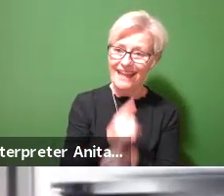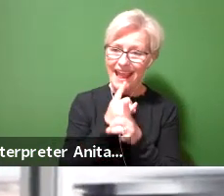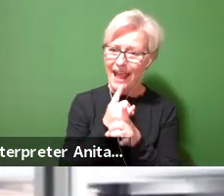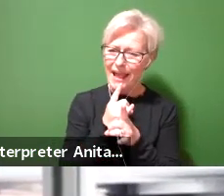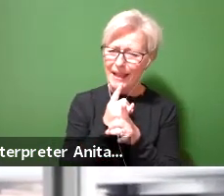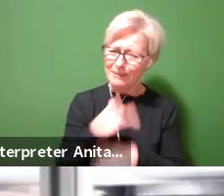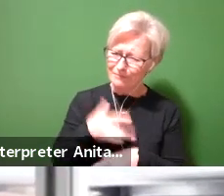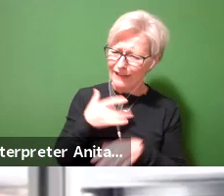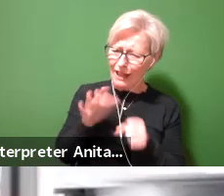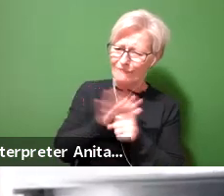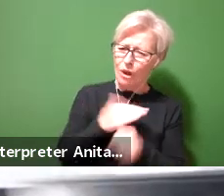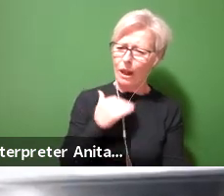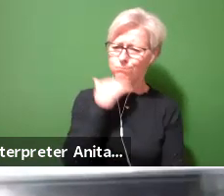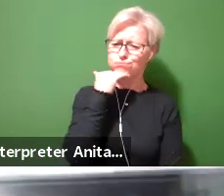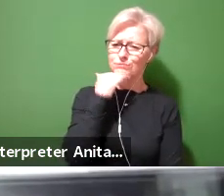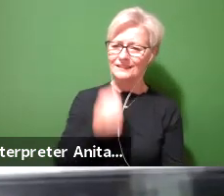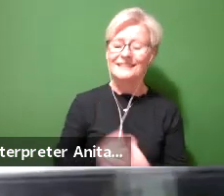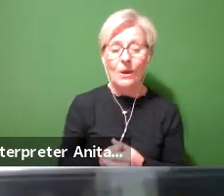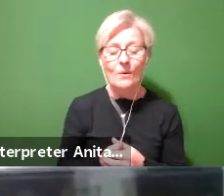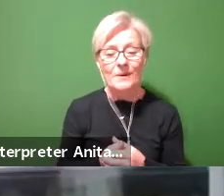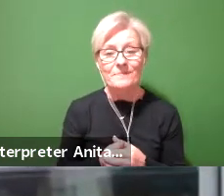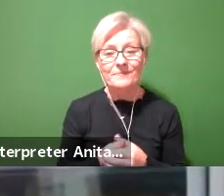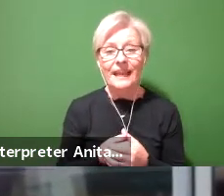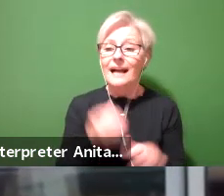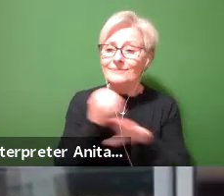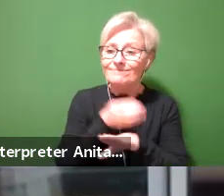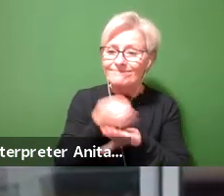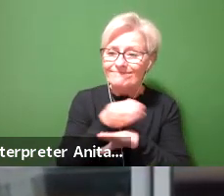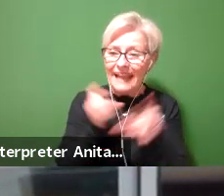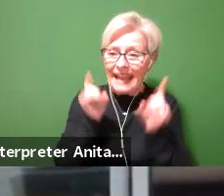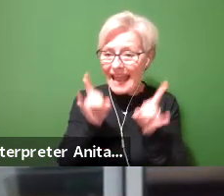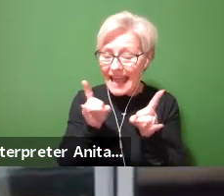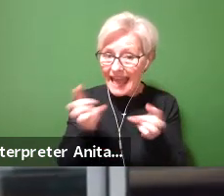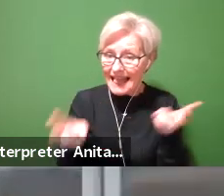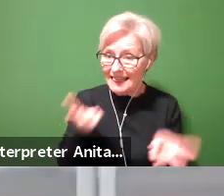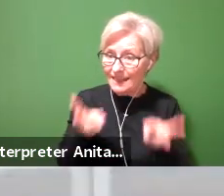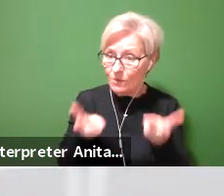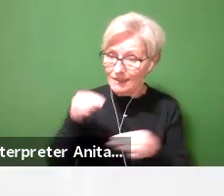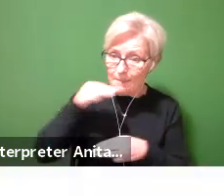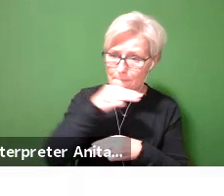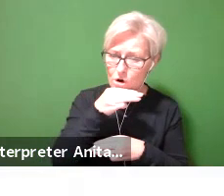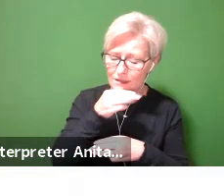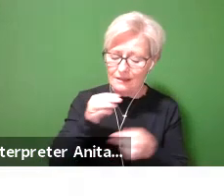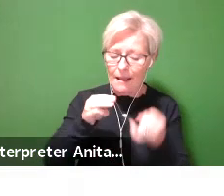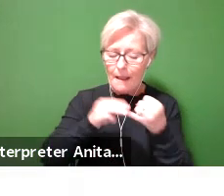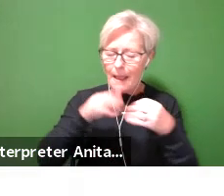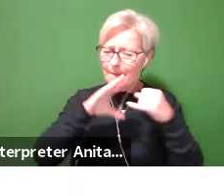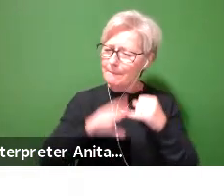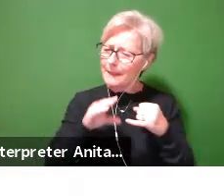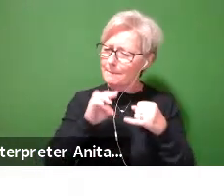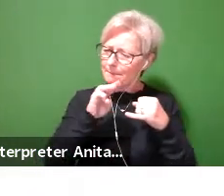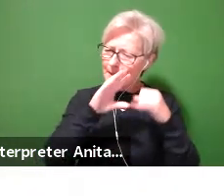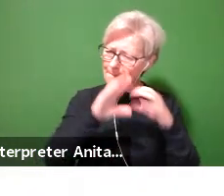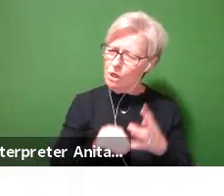weight is really important. In menopause, we tend to gain weight around our middle, and that raises our risk